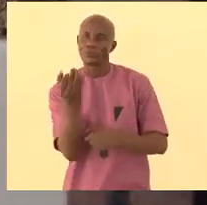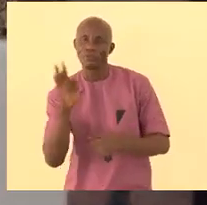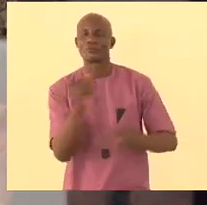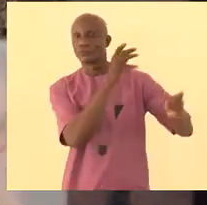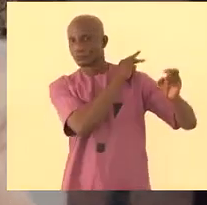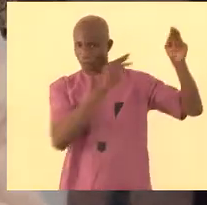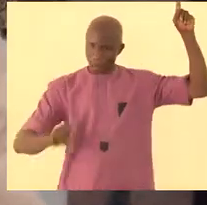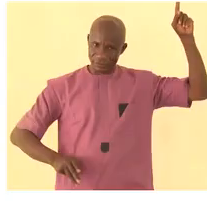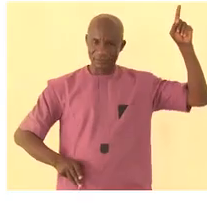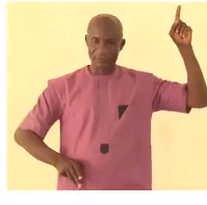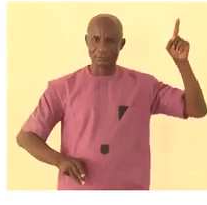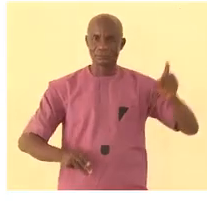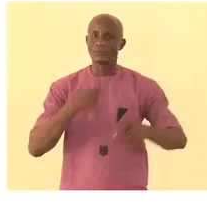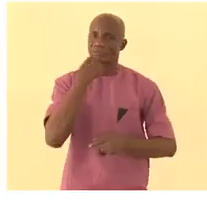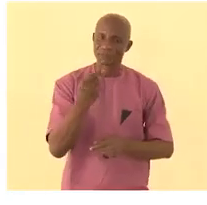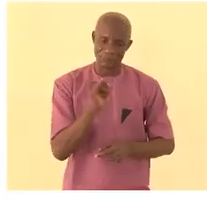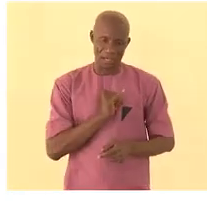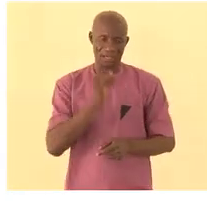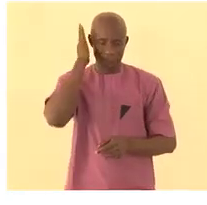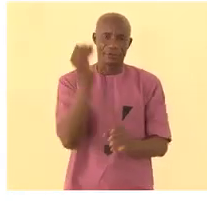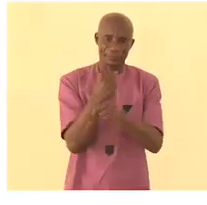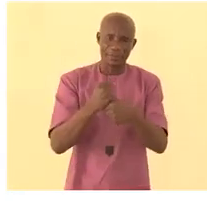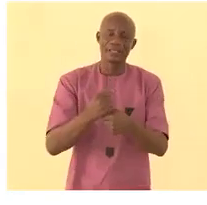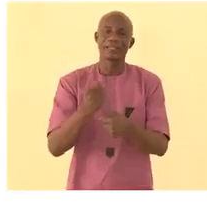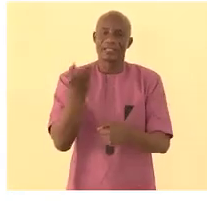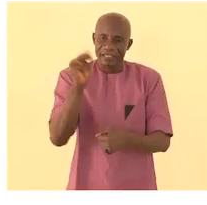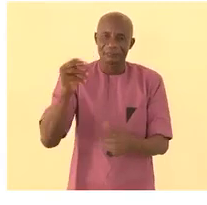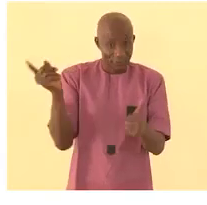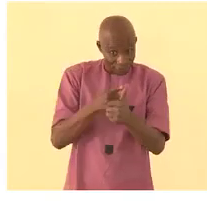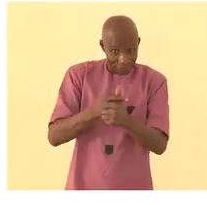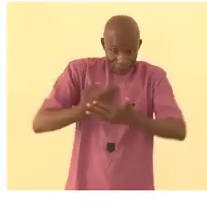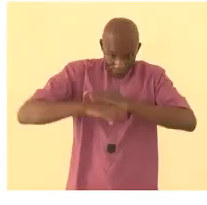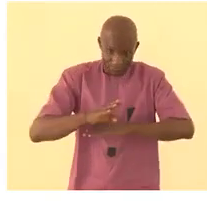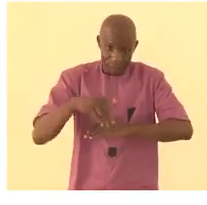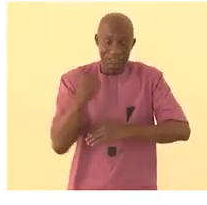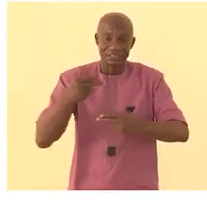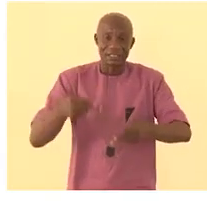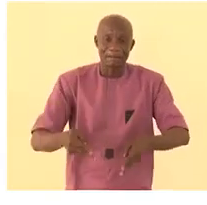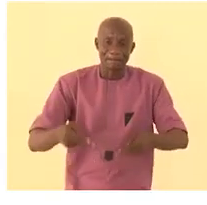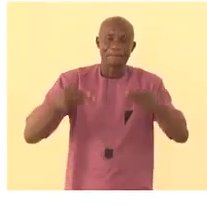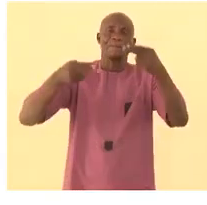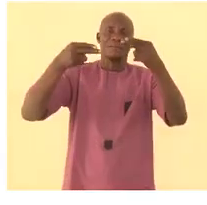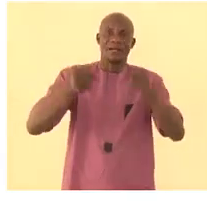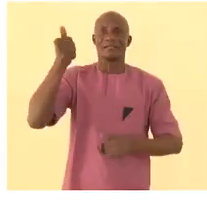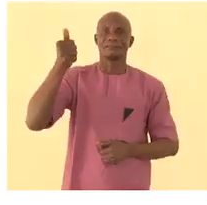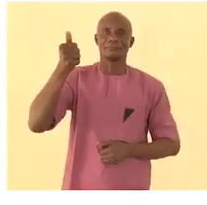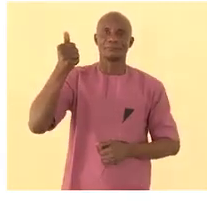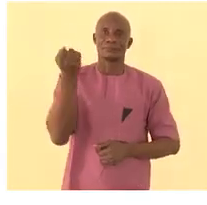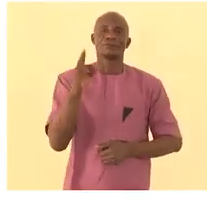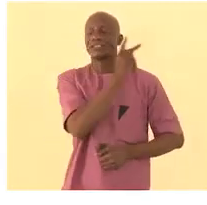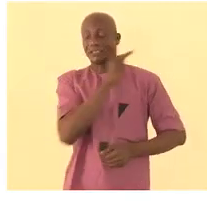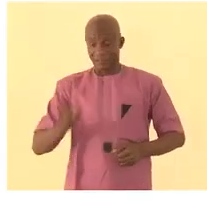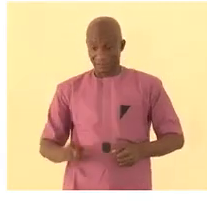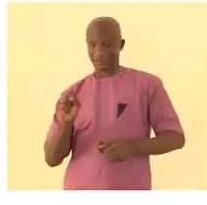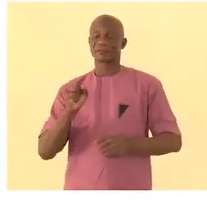these words. He says, I will make him the firstborn, the highest of the kings of